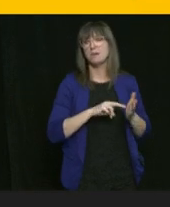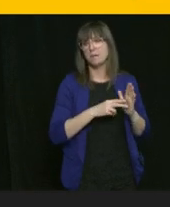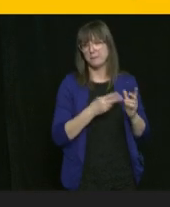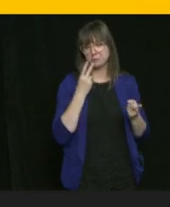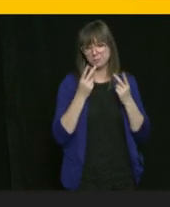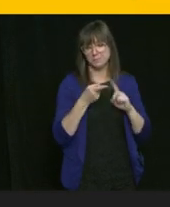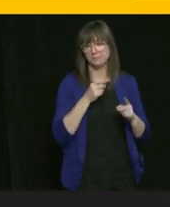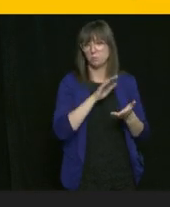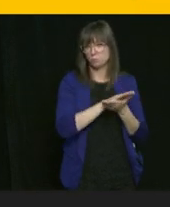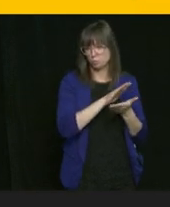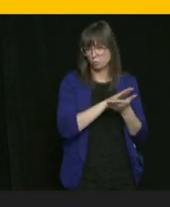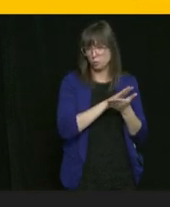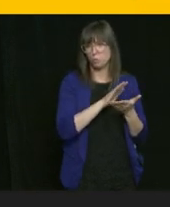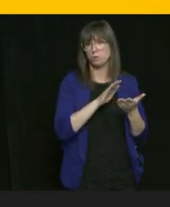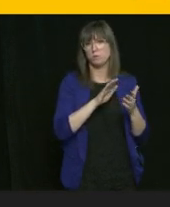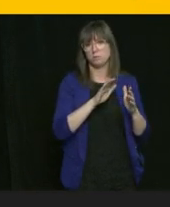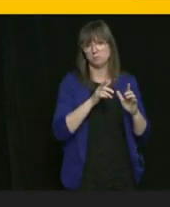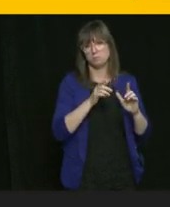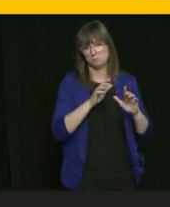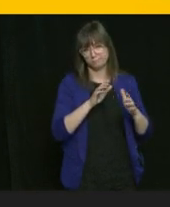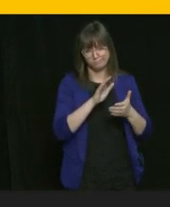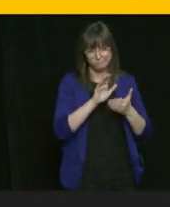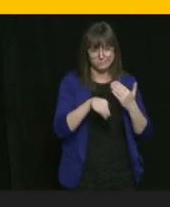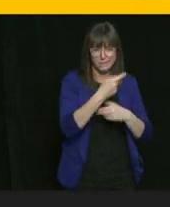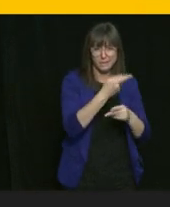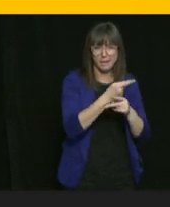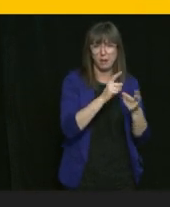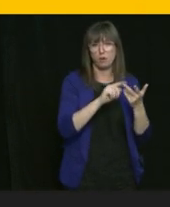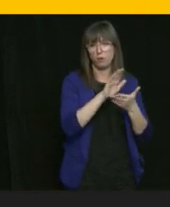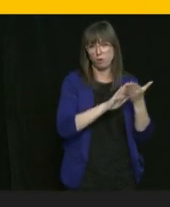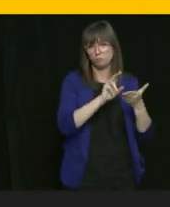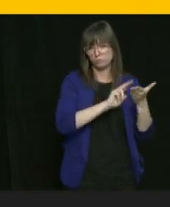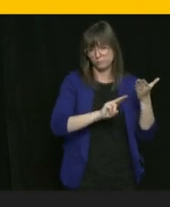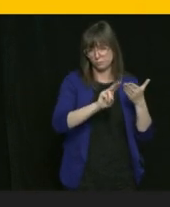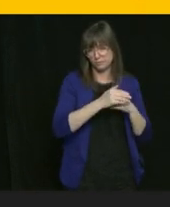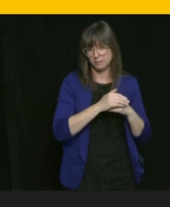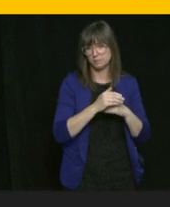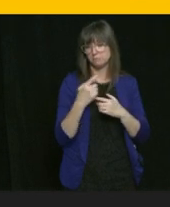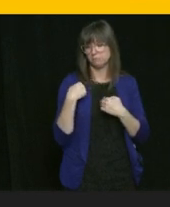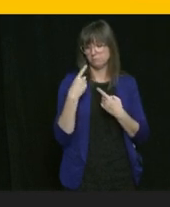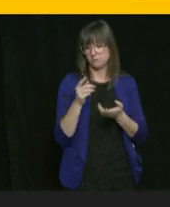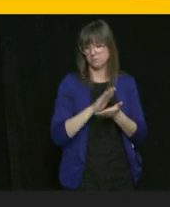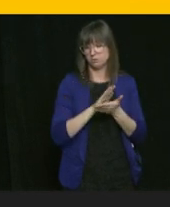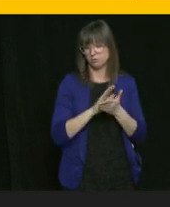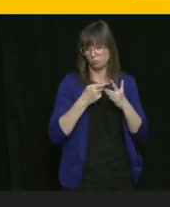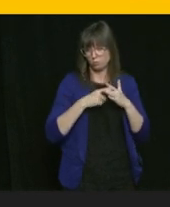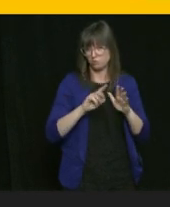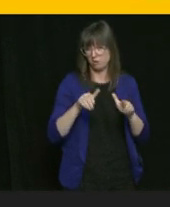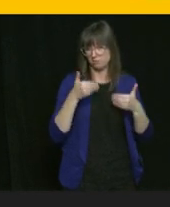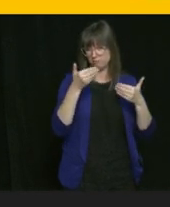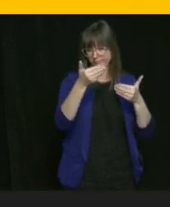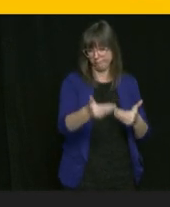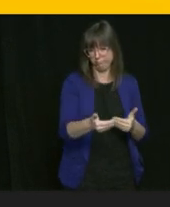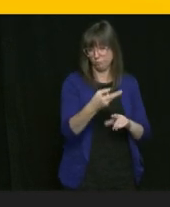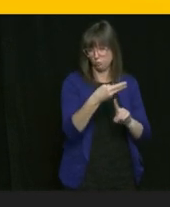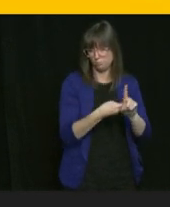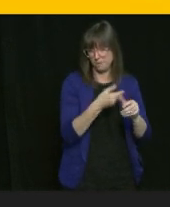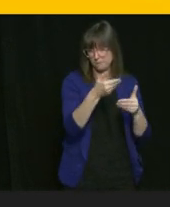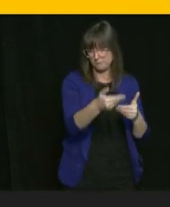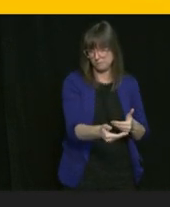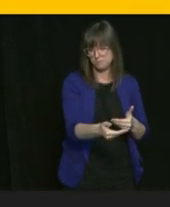in school, daycare, and college. In the almost 2 months since most schools opened in